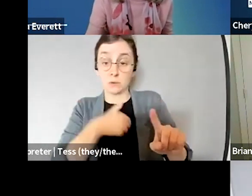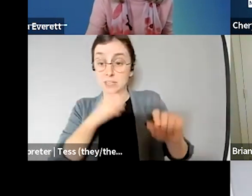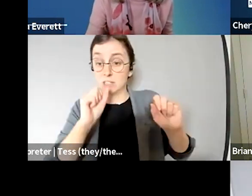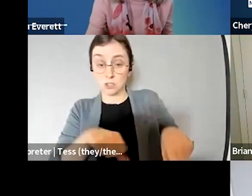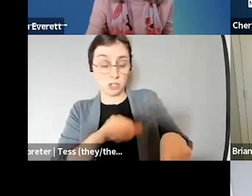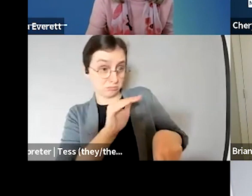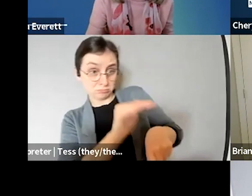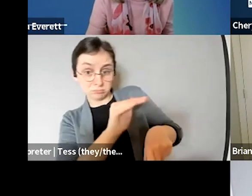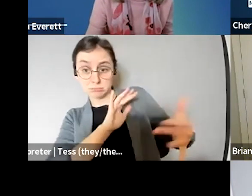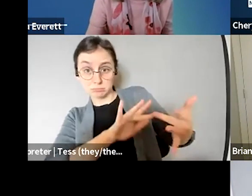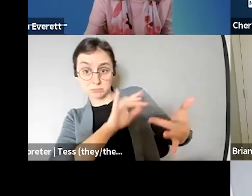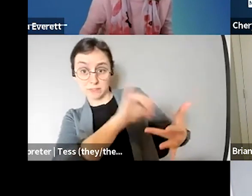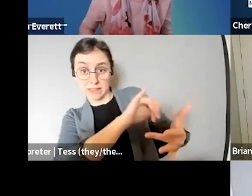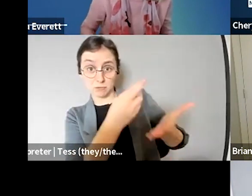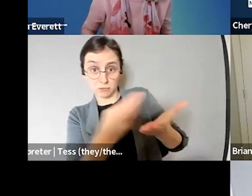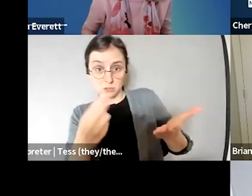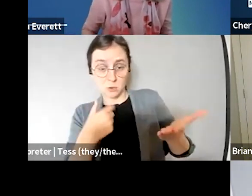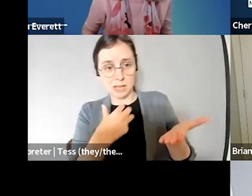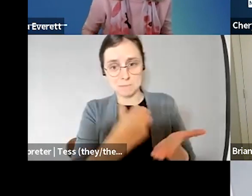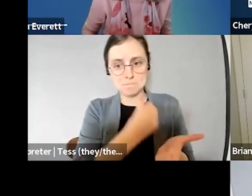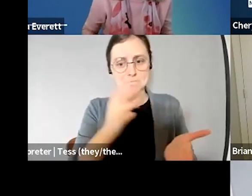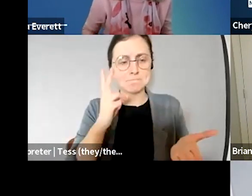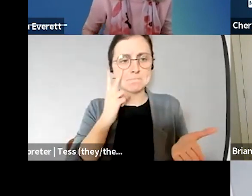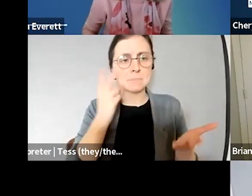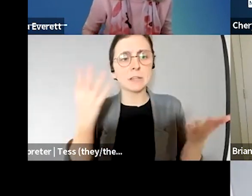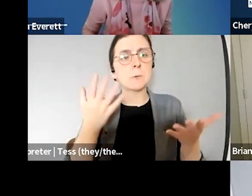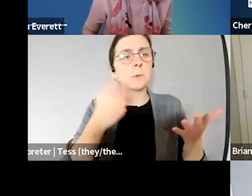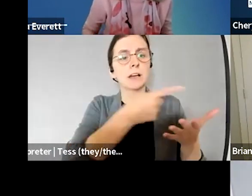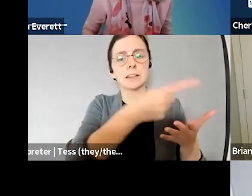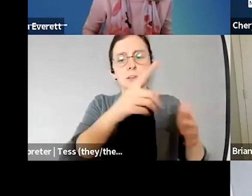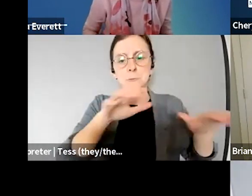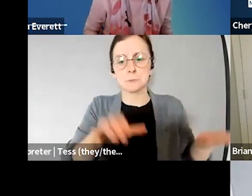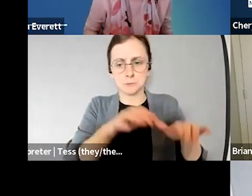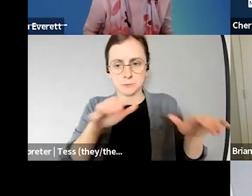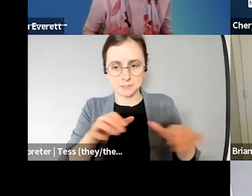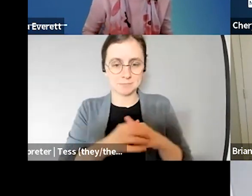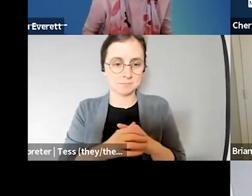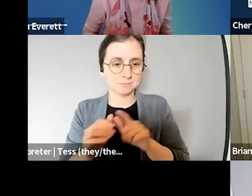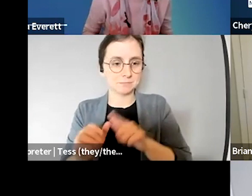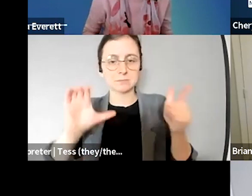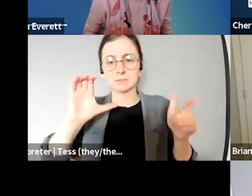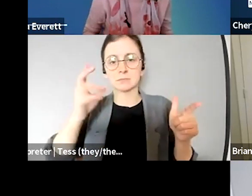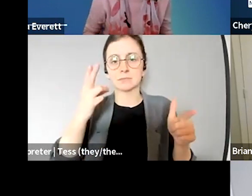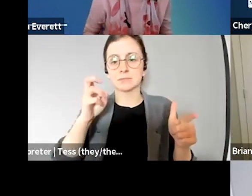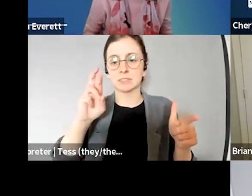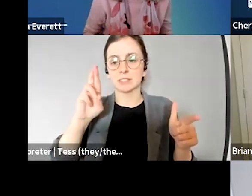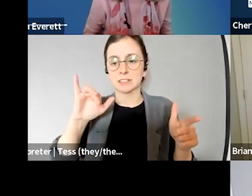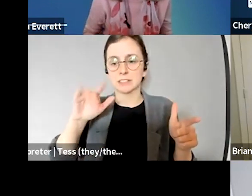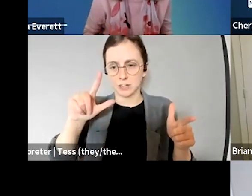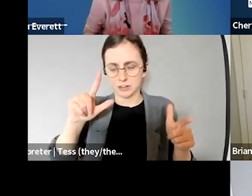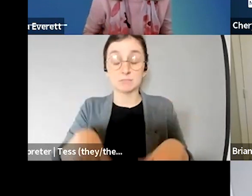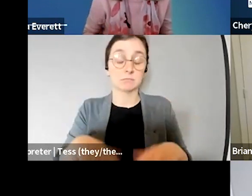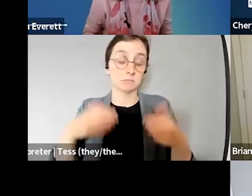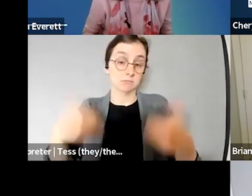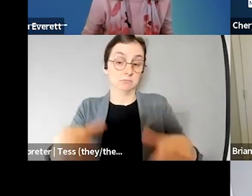of wonderful things are coming out of those efforts. Well, that's great. In terms of all these efforts, one thing you